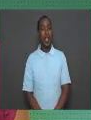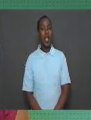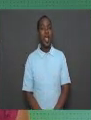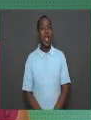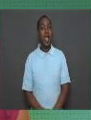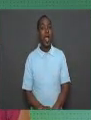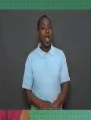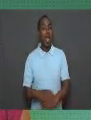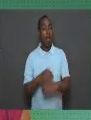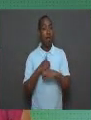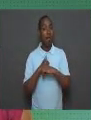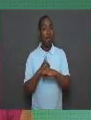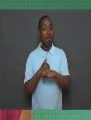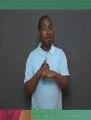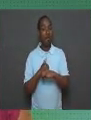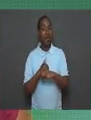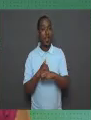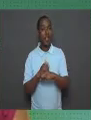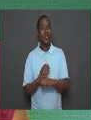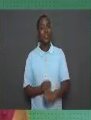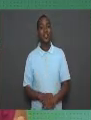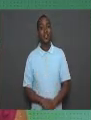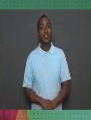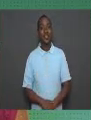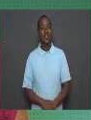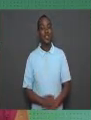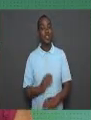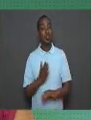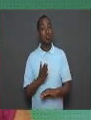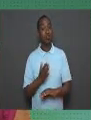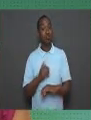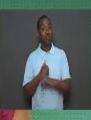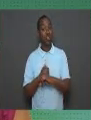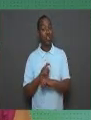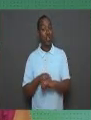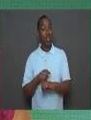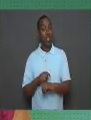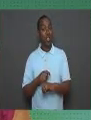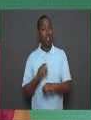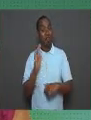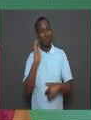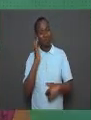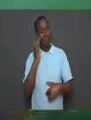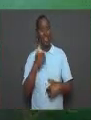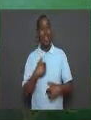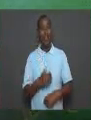is producing our defenses that we will feel ill with symptoms of the